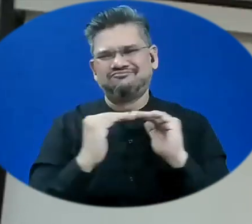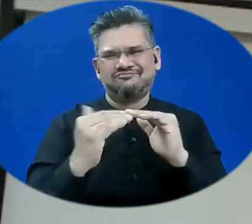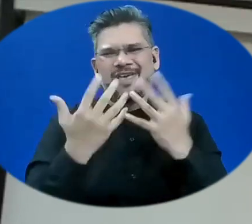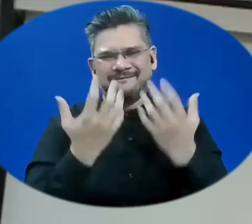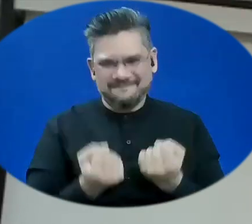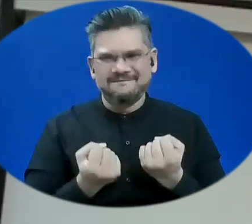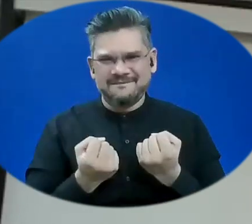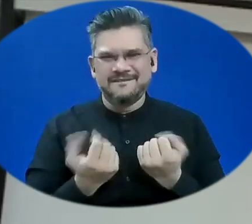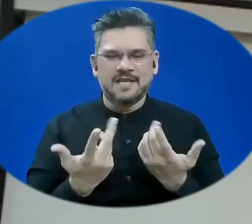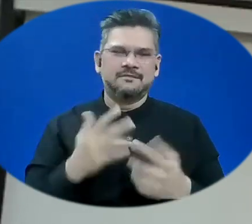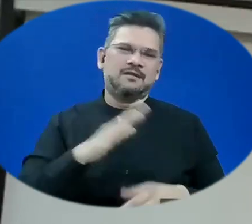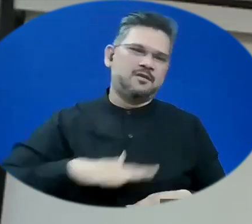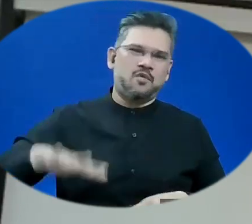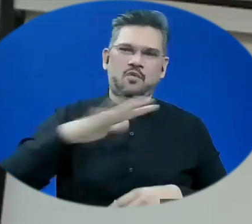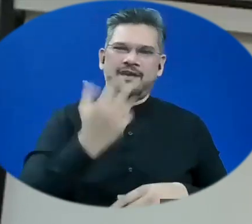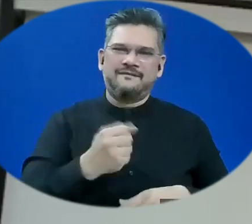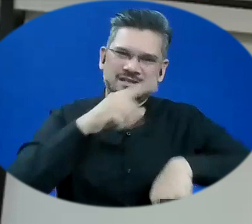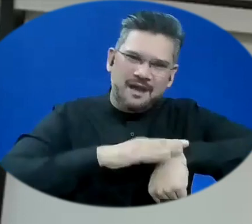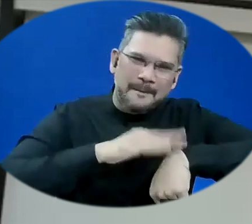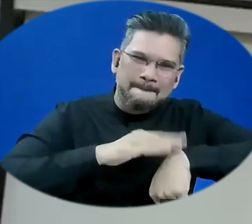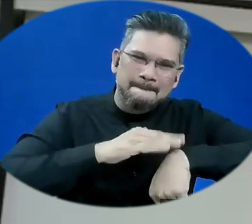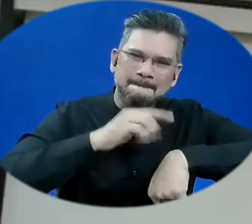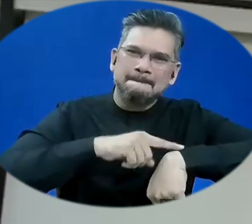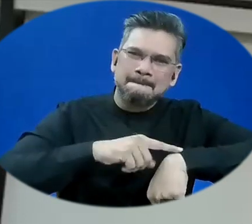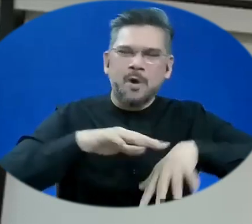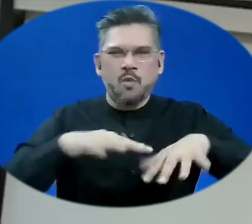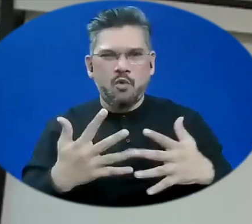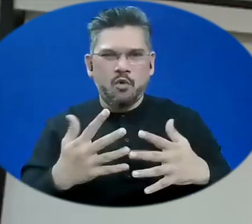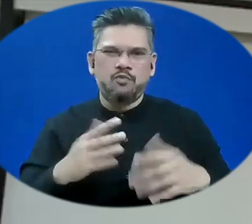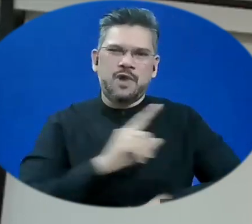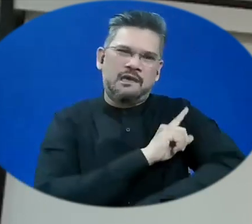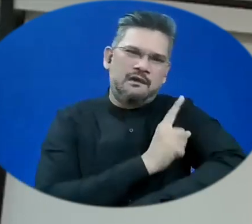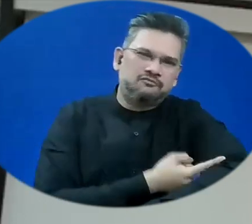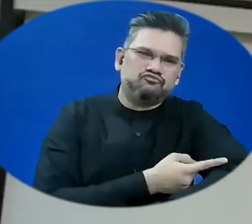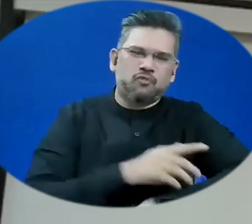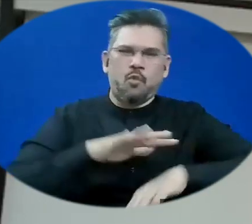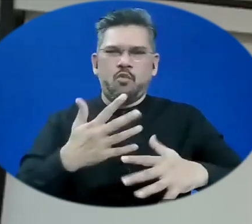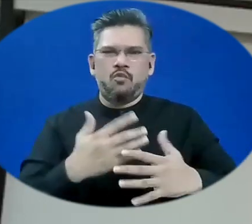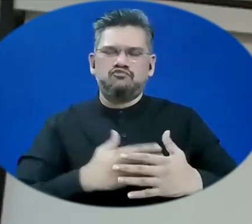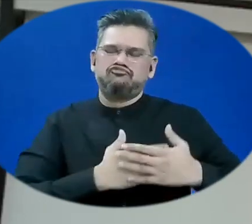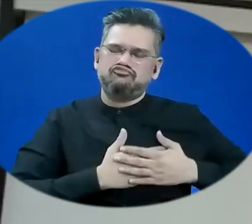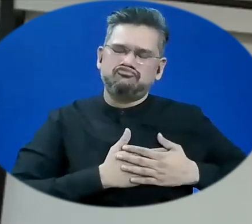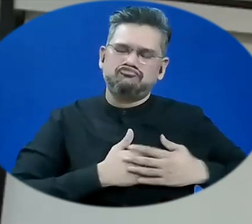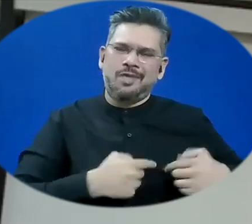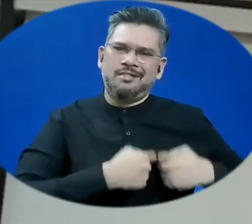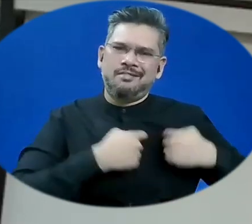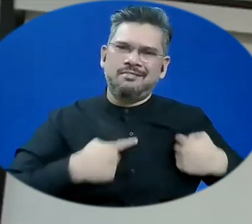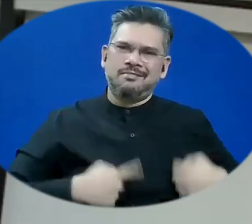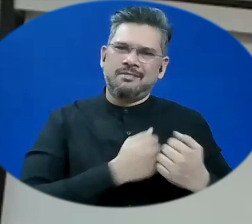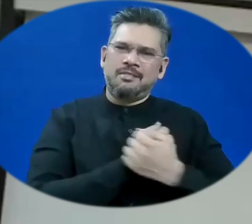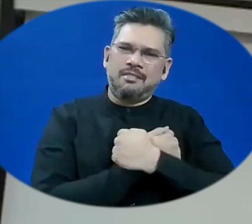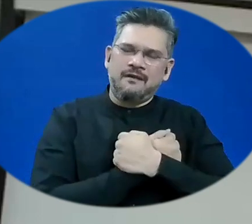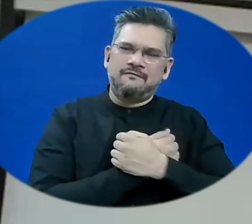and our love to care for someone with dementia. Together, we can pave the way for lasting